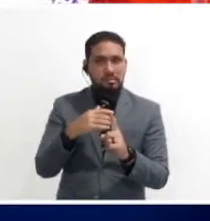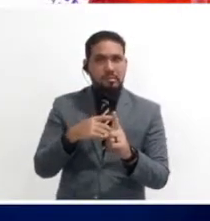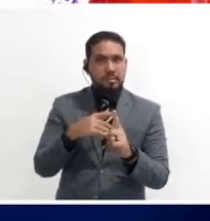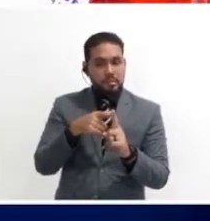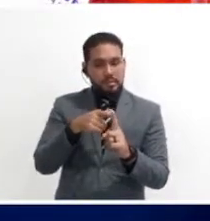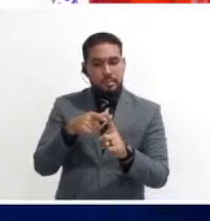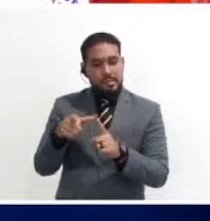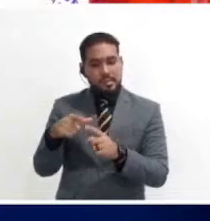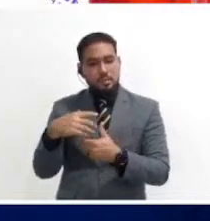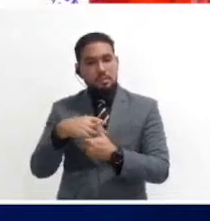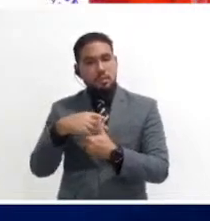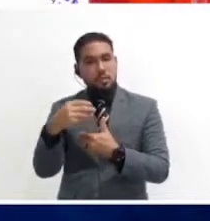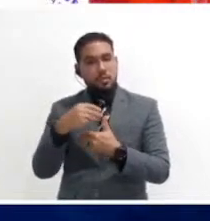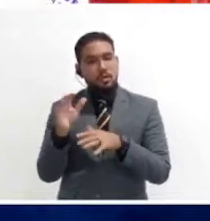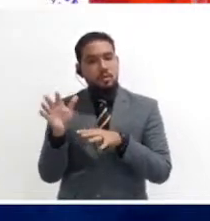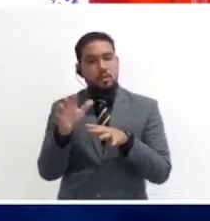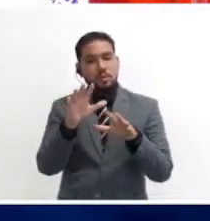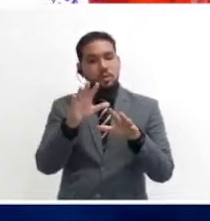Ultra.